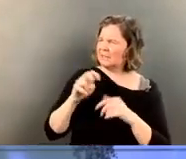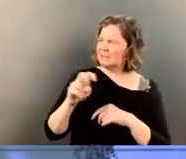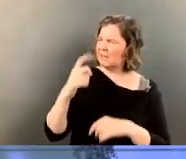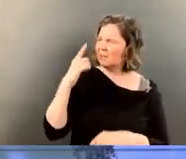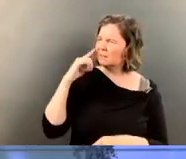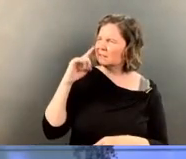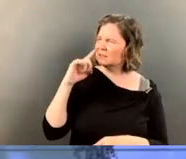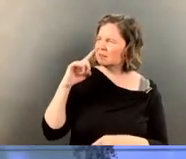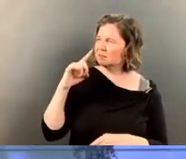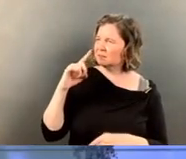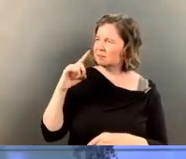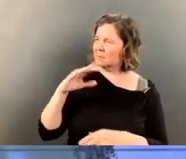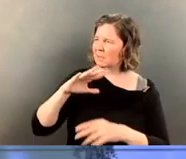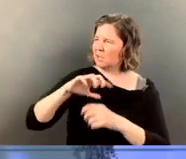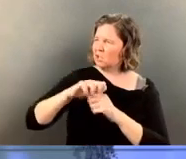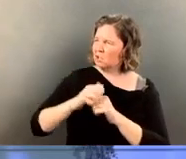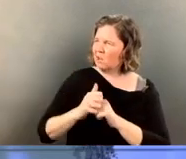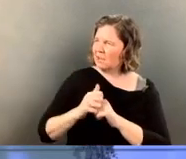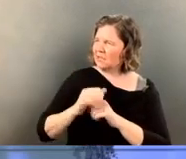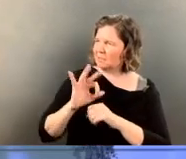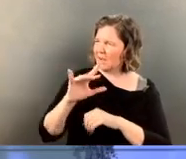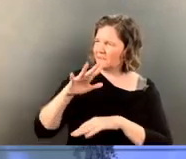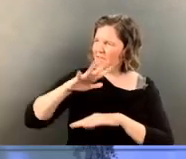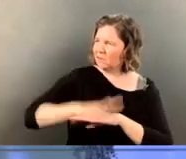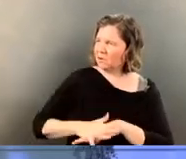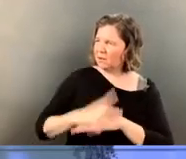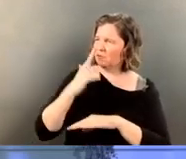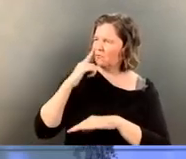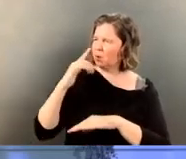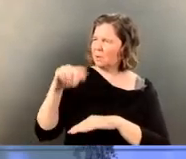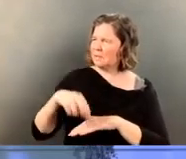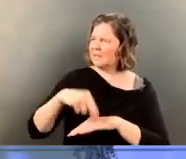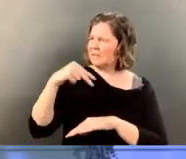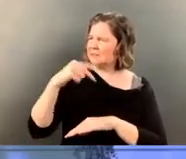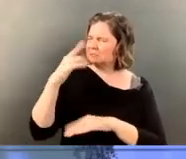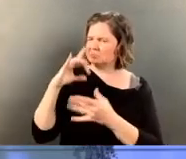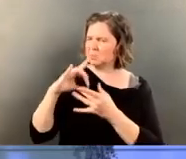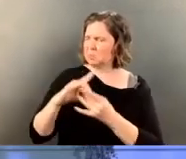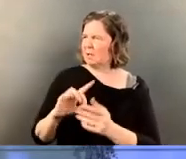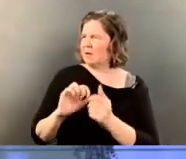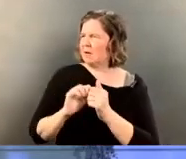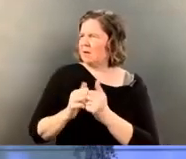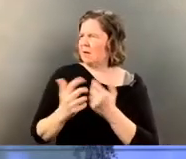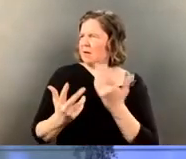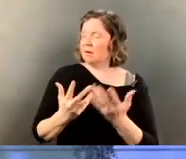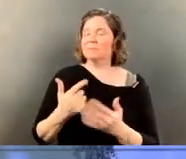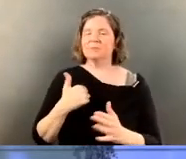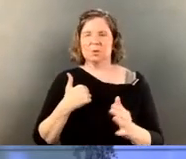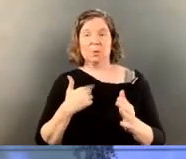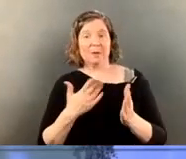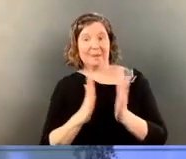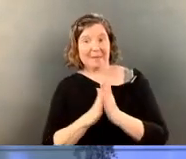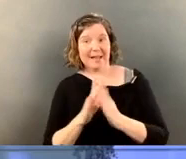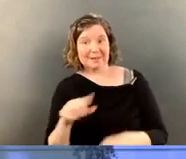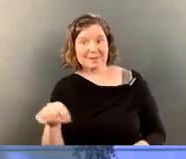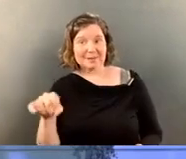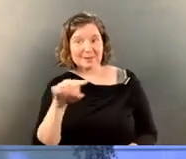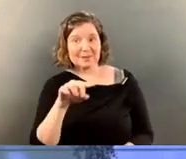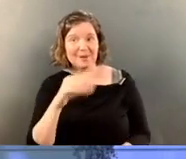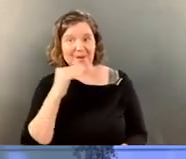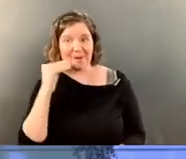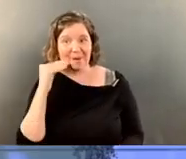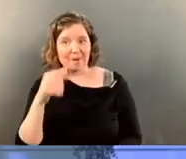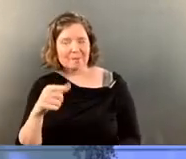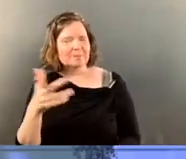snake being crushed by a foot for Easter? What's that got to do with Easter?" So I'll ask you there at